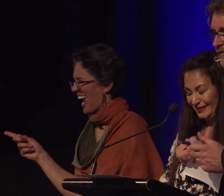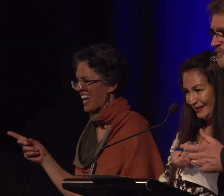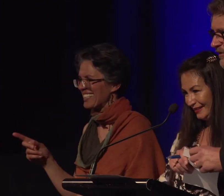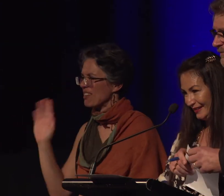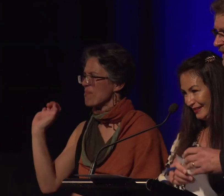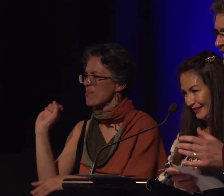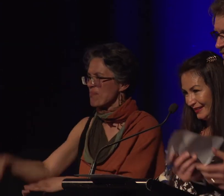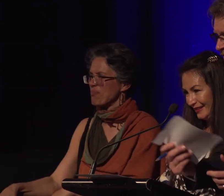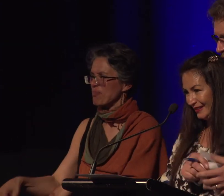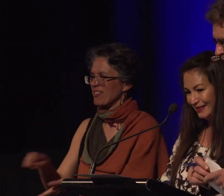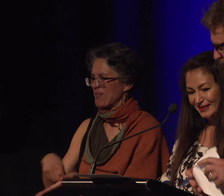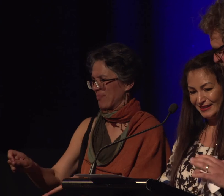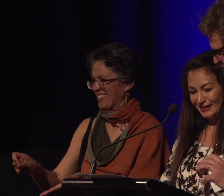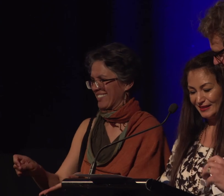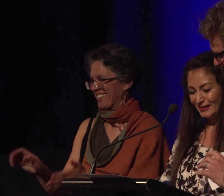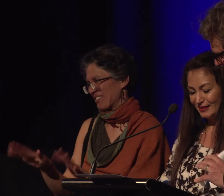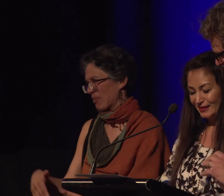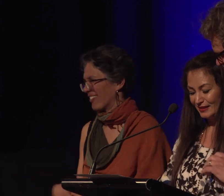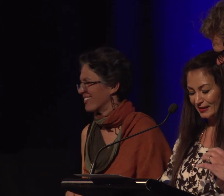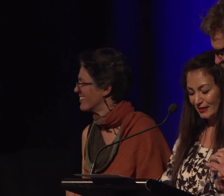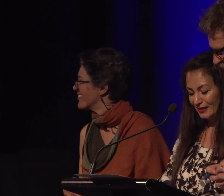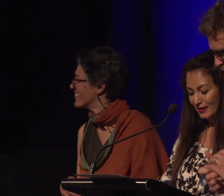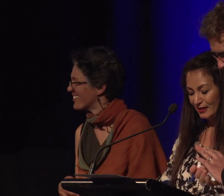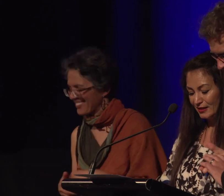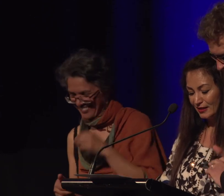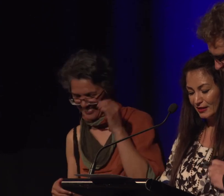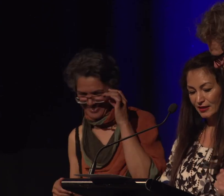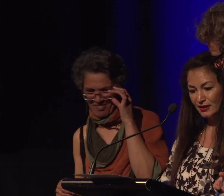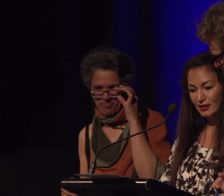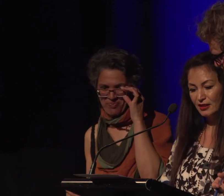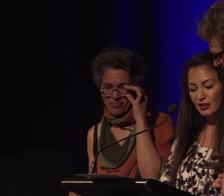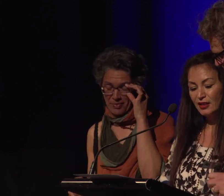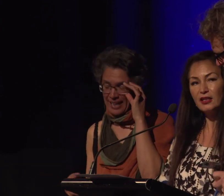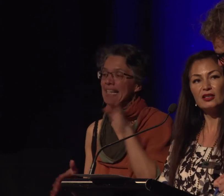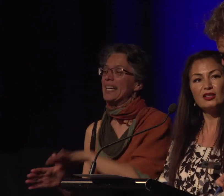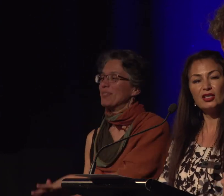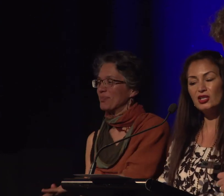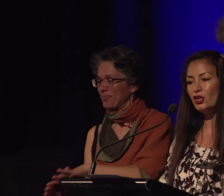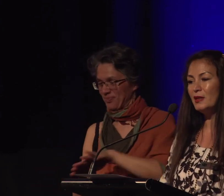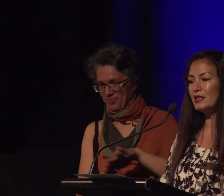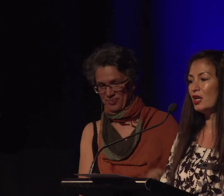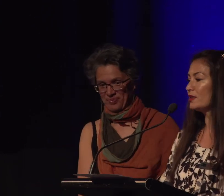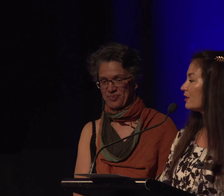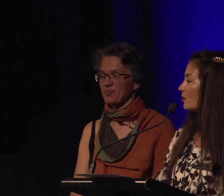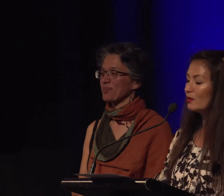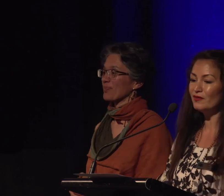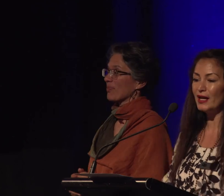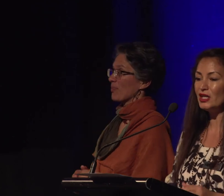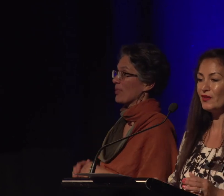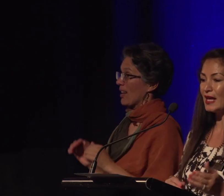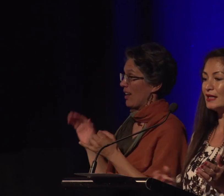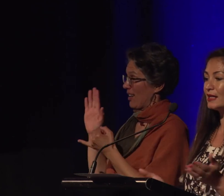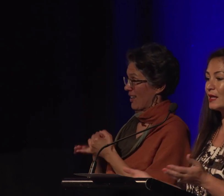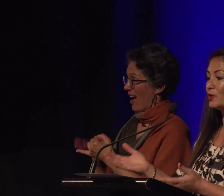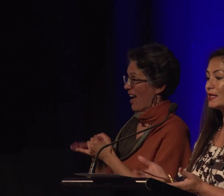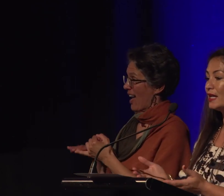voted for them, so you may have to get a new form. So what have we got wrapping up, Charmaine? Just 2 minutes of closing. So we're going to invite each